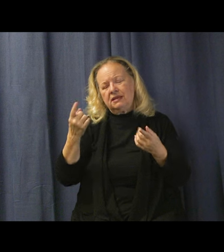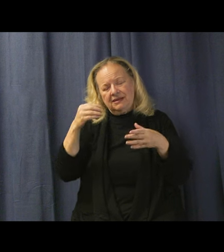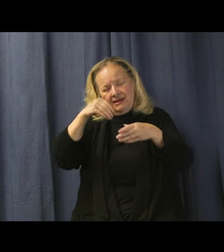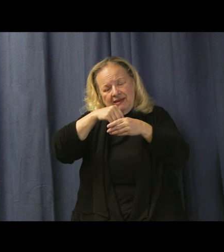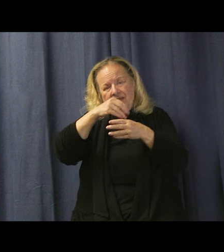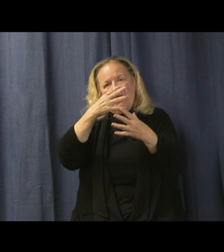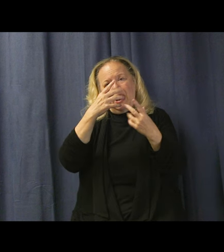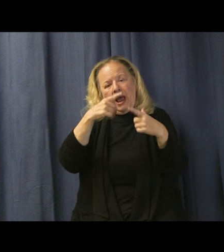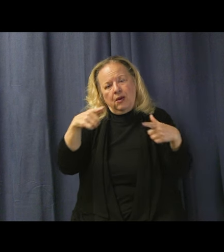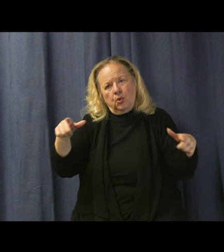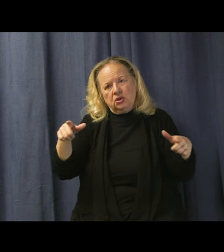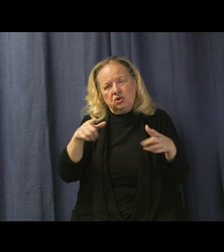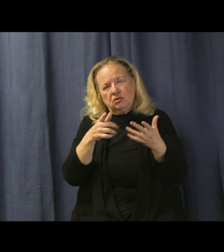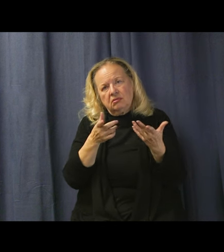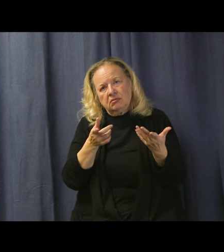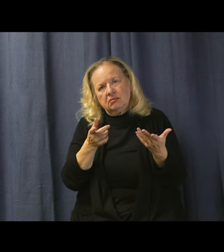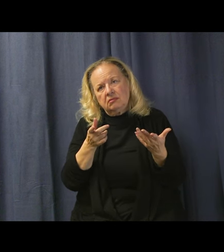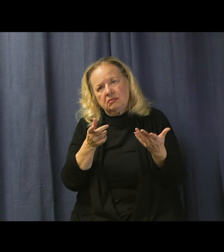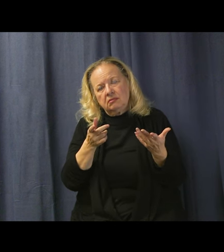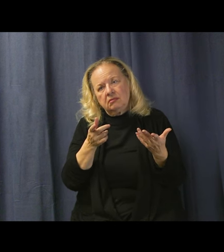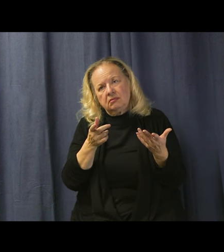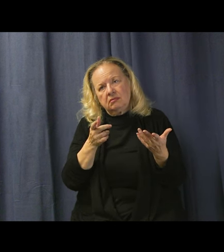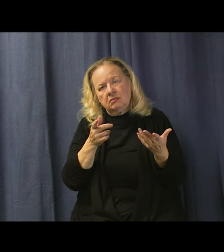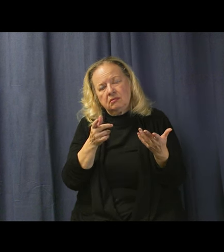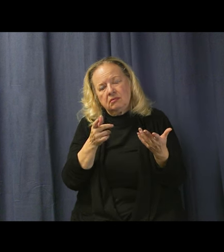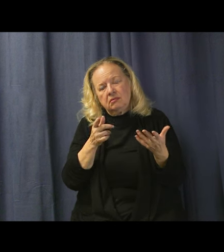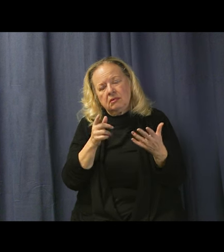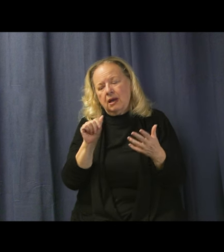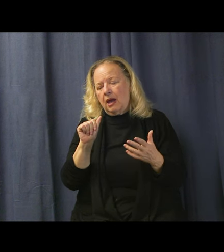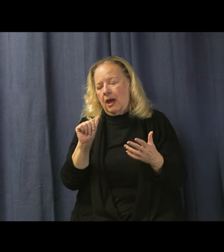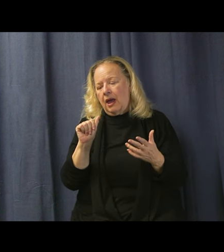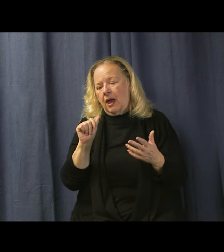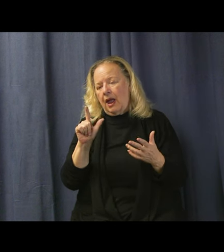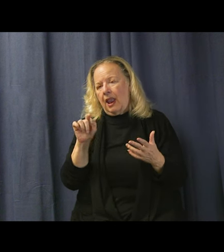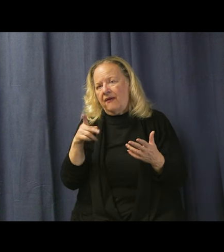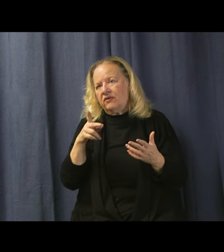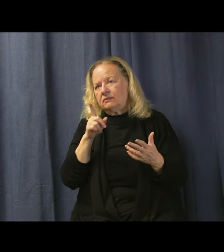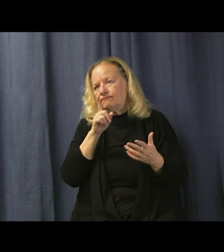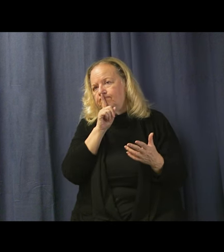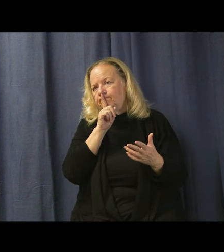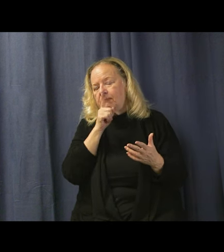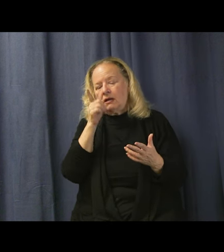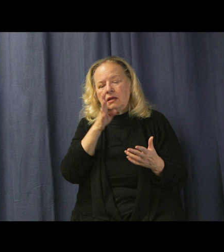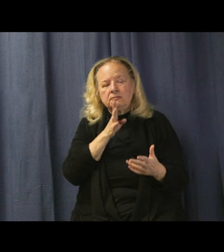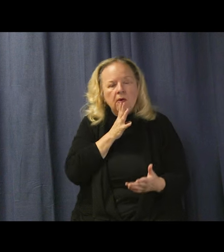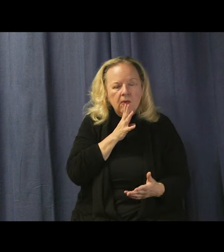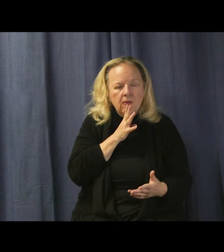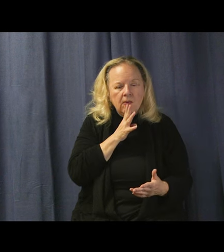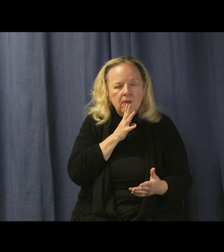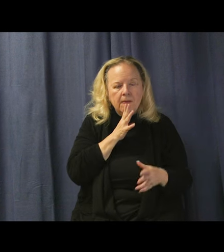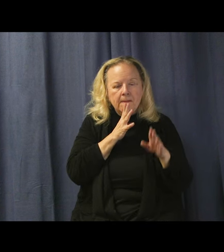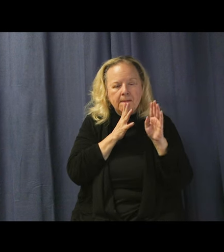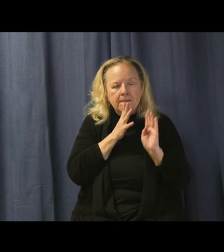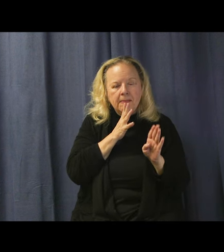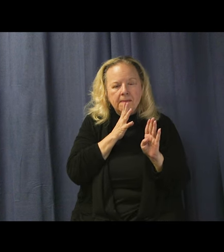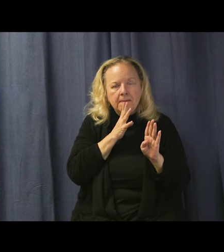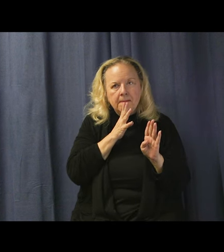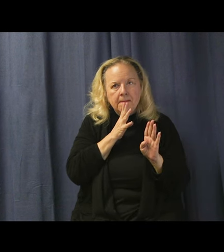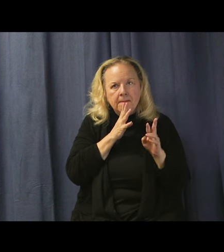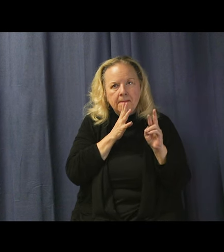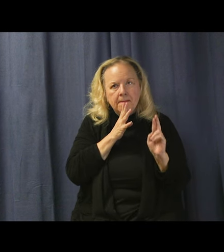that because it doesn't start with Aleph, because Aleph is silent and God spoke. And so you got the bang, the